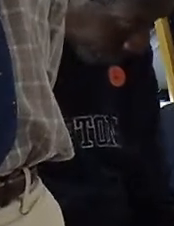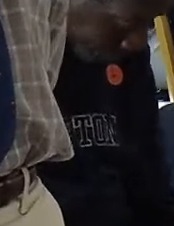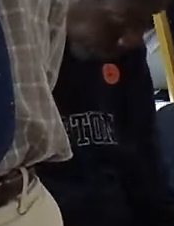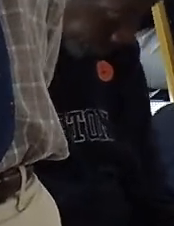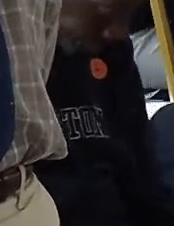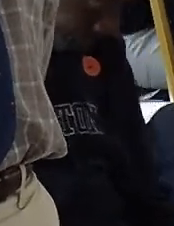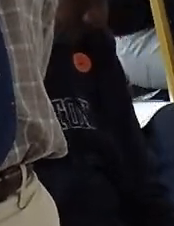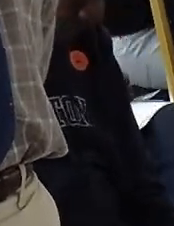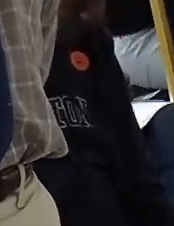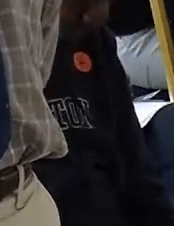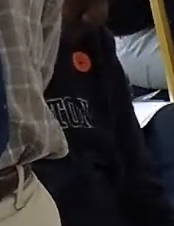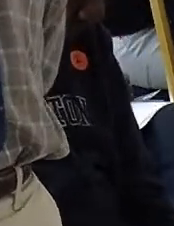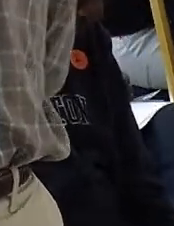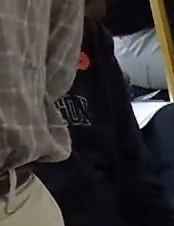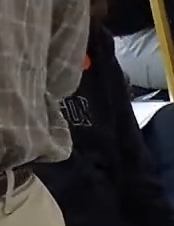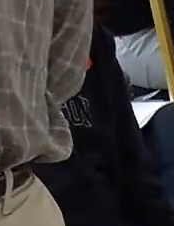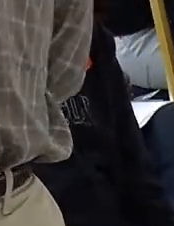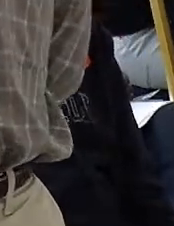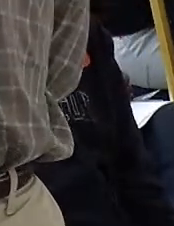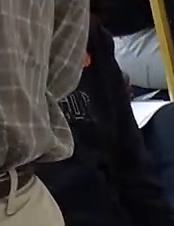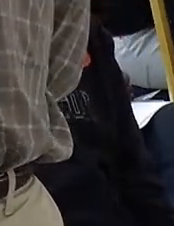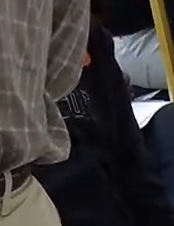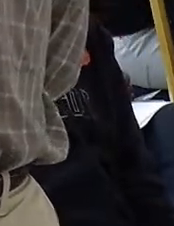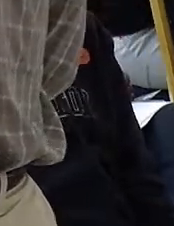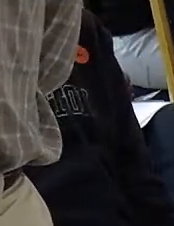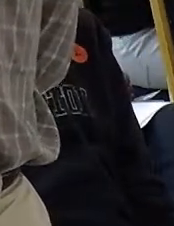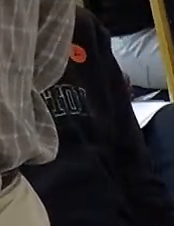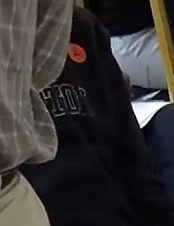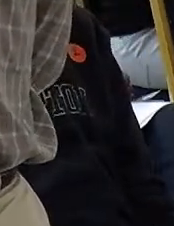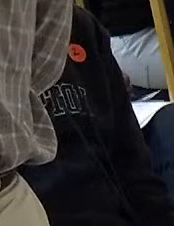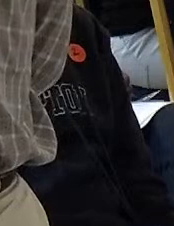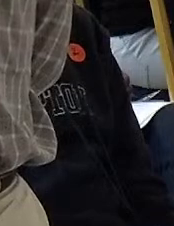heard very well. Le monna yo ke